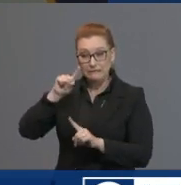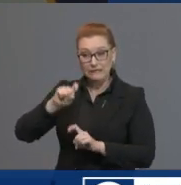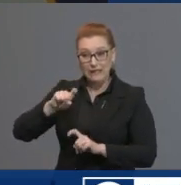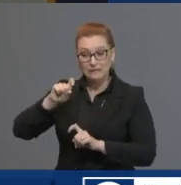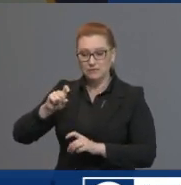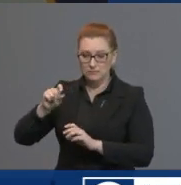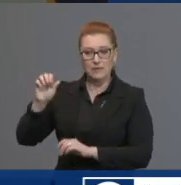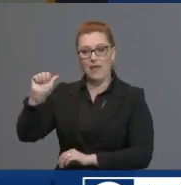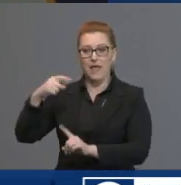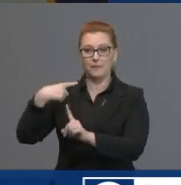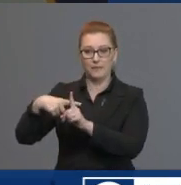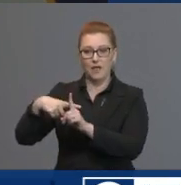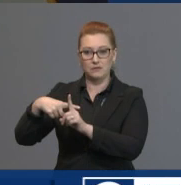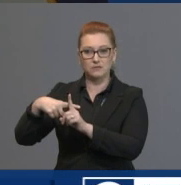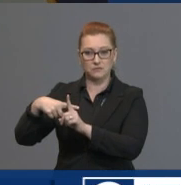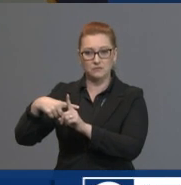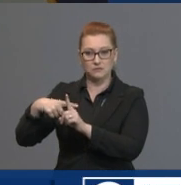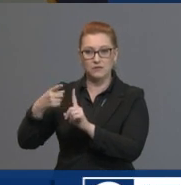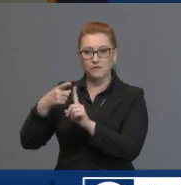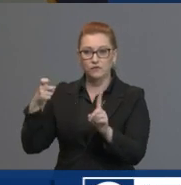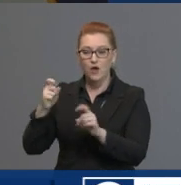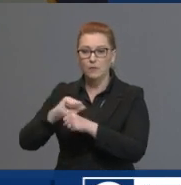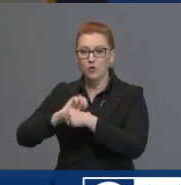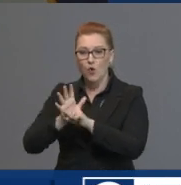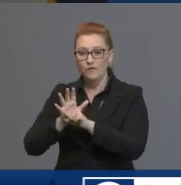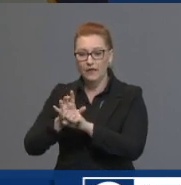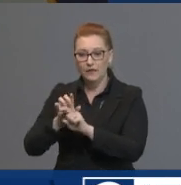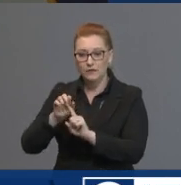COVID Tracking Project as well.